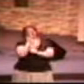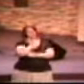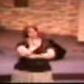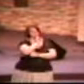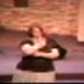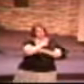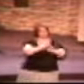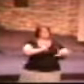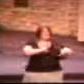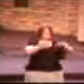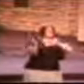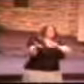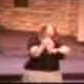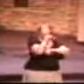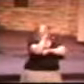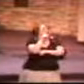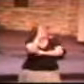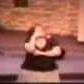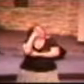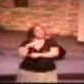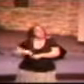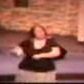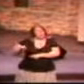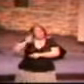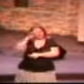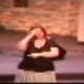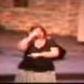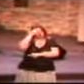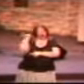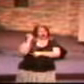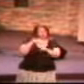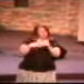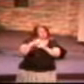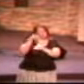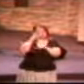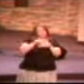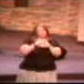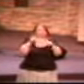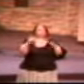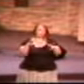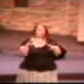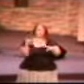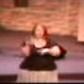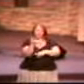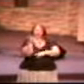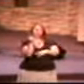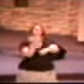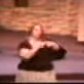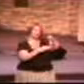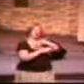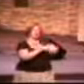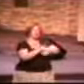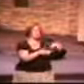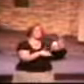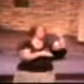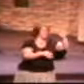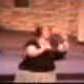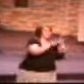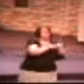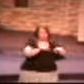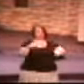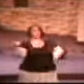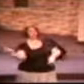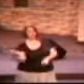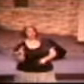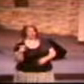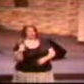went wrong not because they forgot about God but because they wanted to hold the hand of God and other gods at the same time.